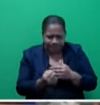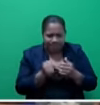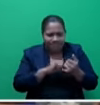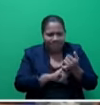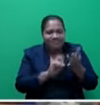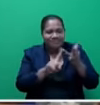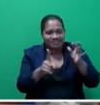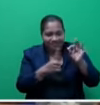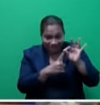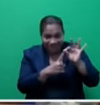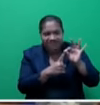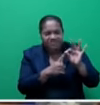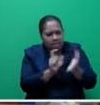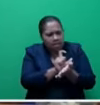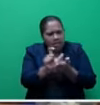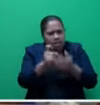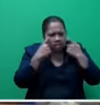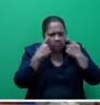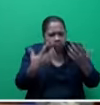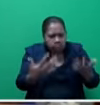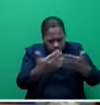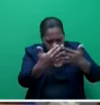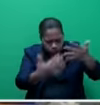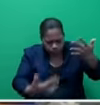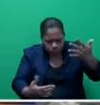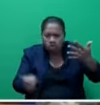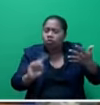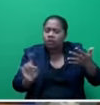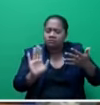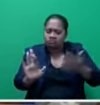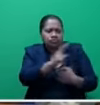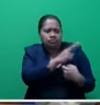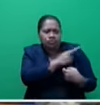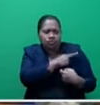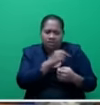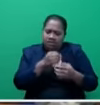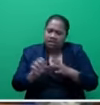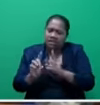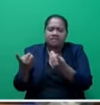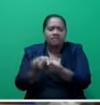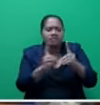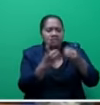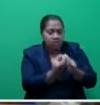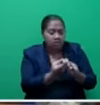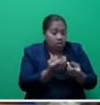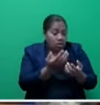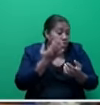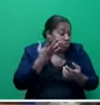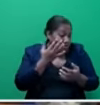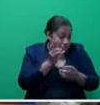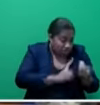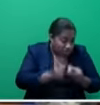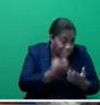SOP, that clearly outlines the role of every division at pre-disaster, during disaster, and post-disaster. The